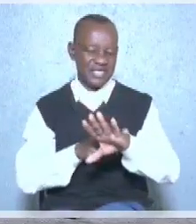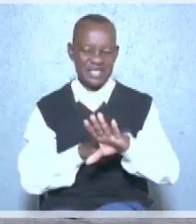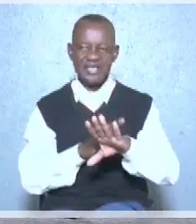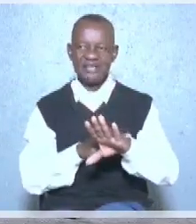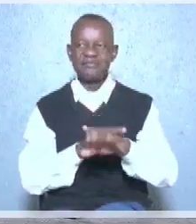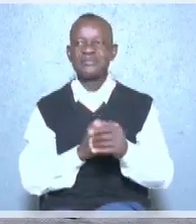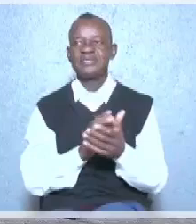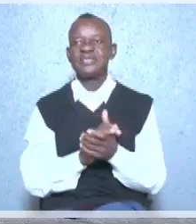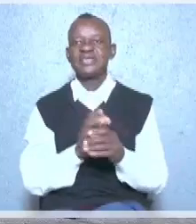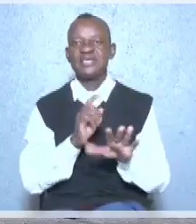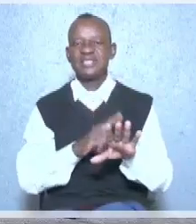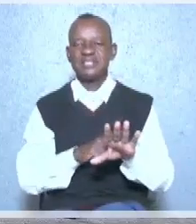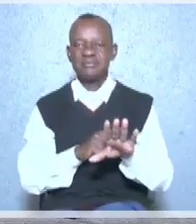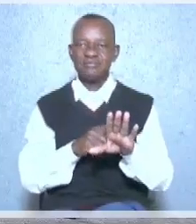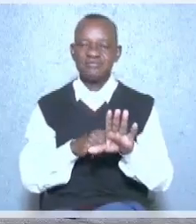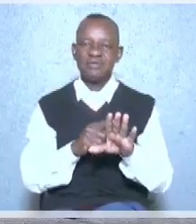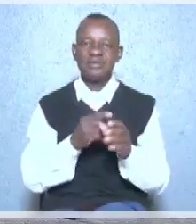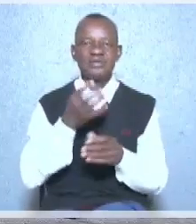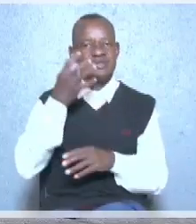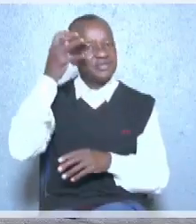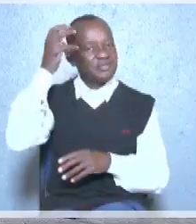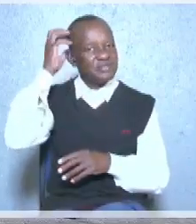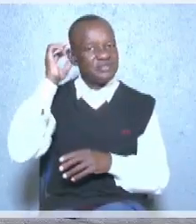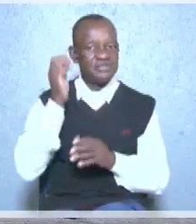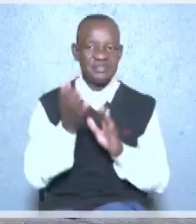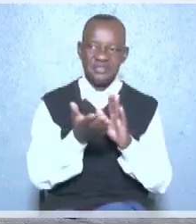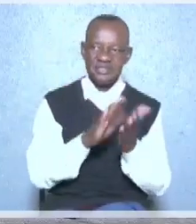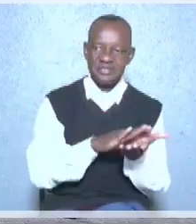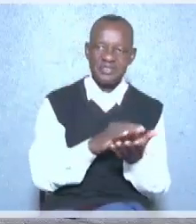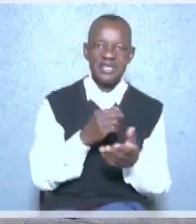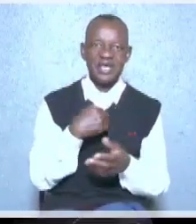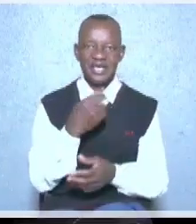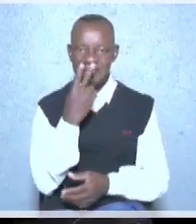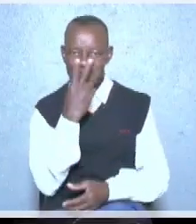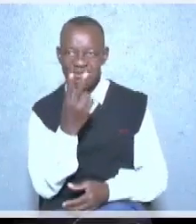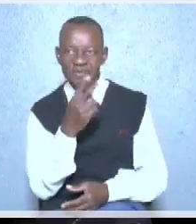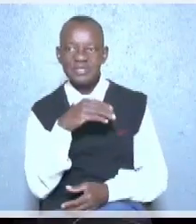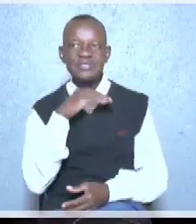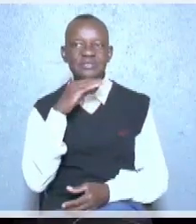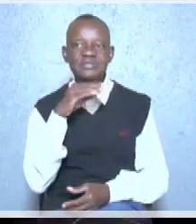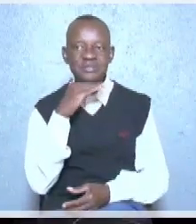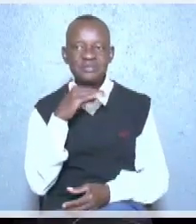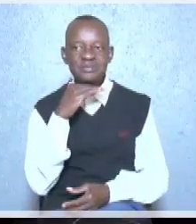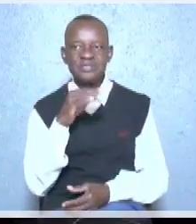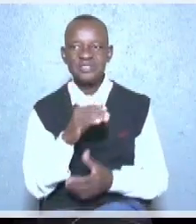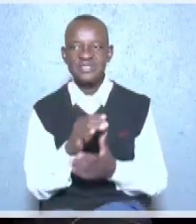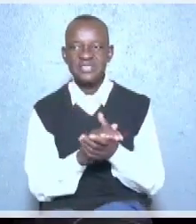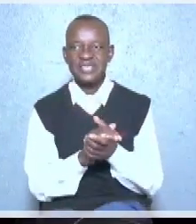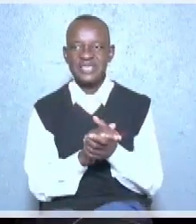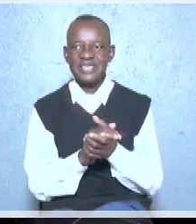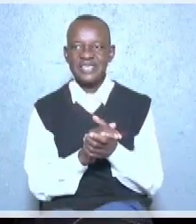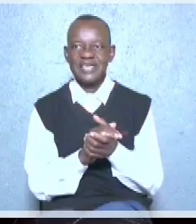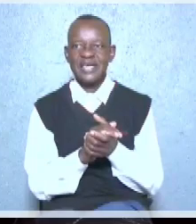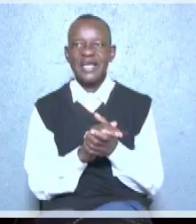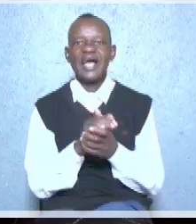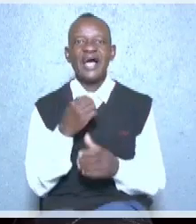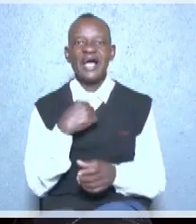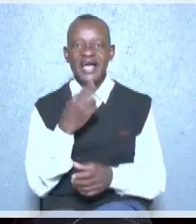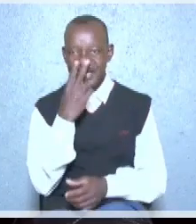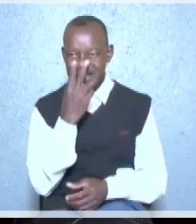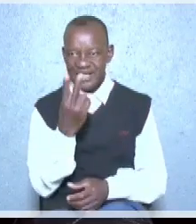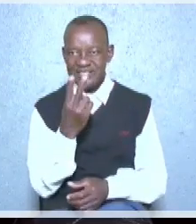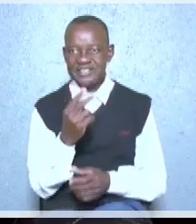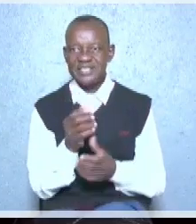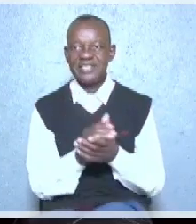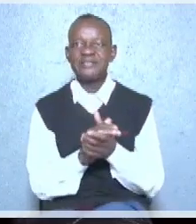when I look at his stories, I saw more of a storyteller than a